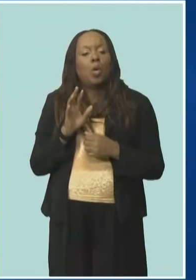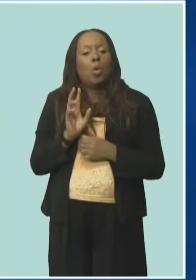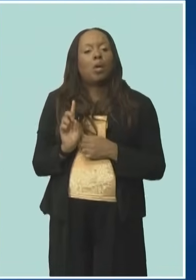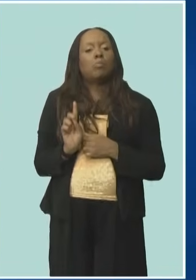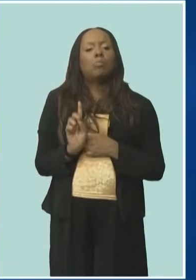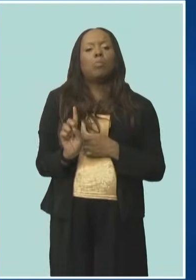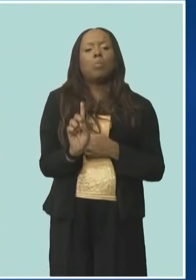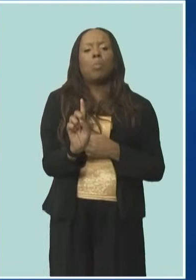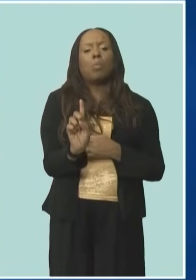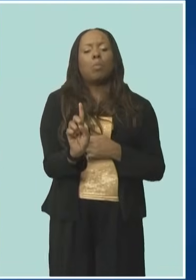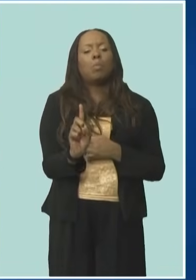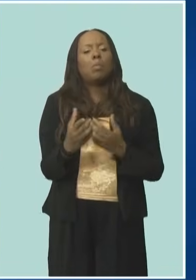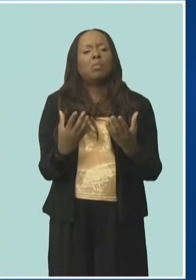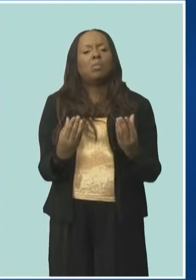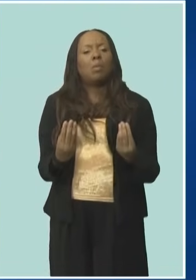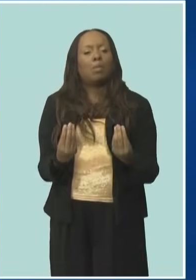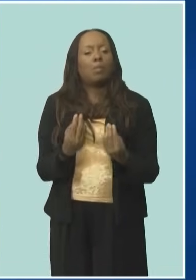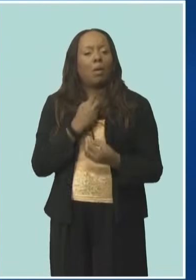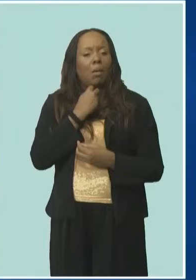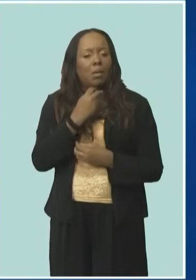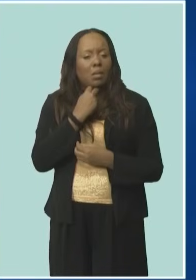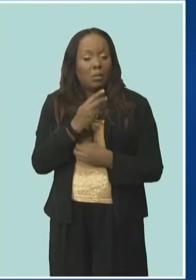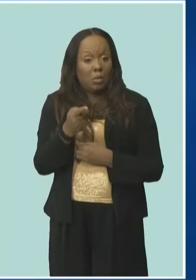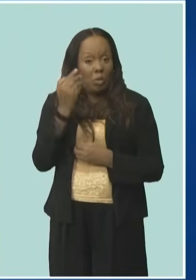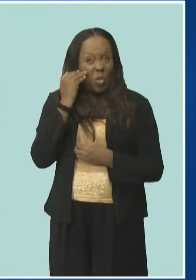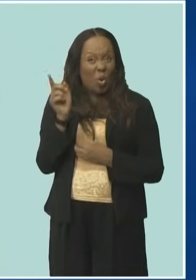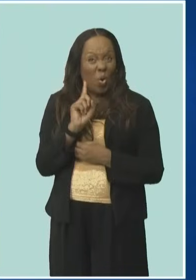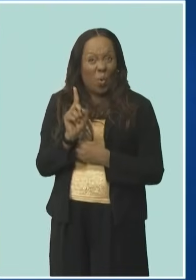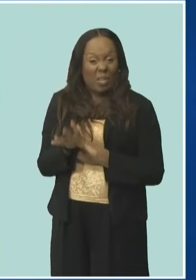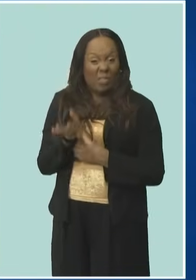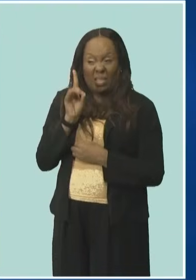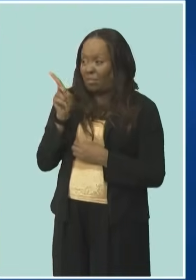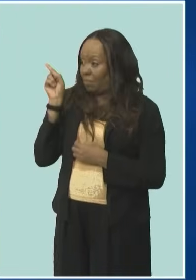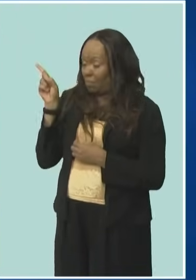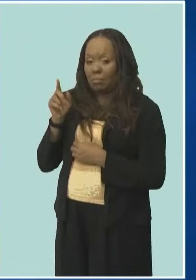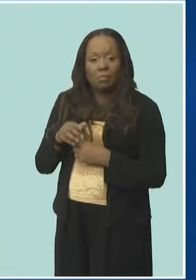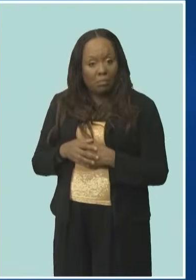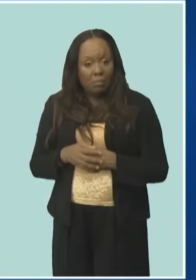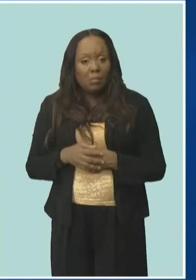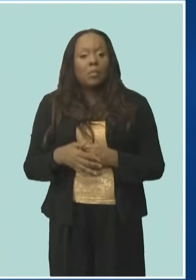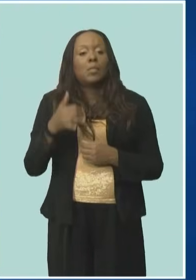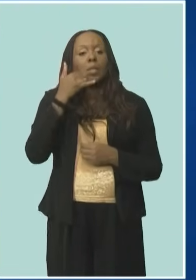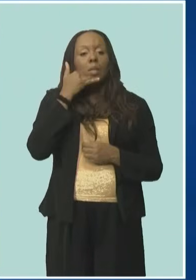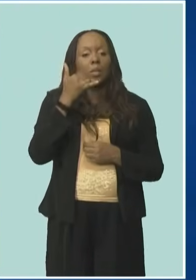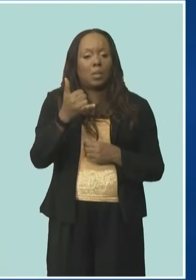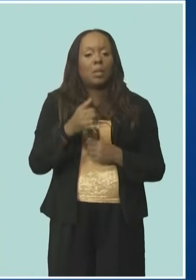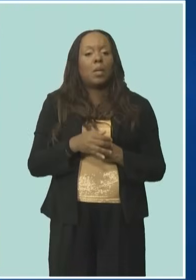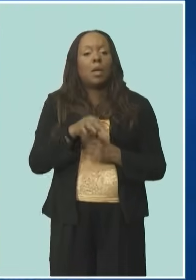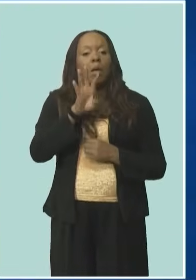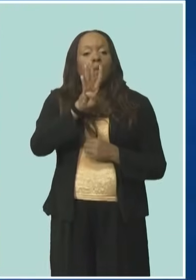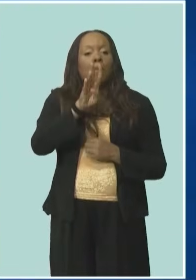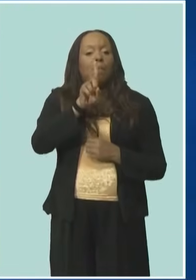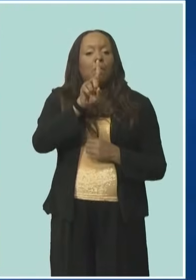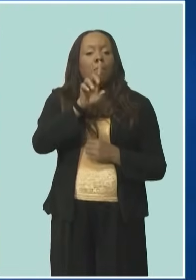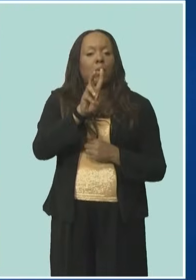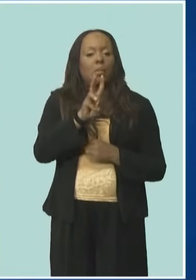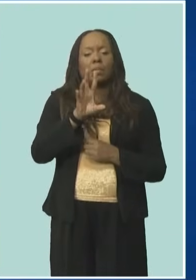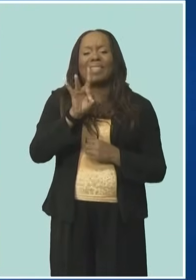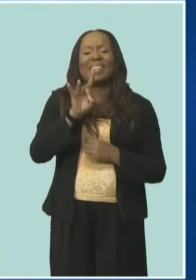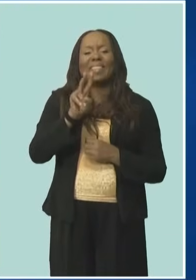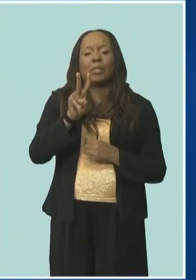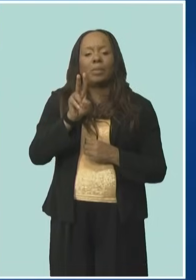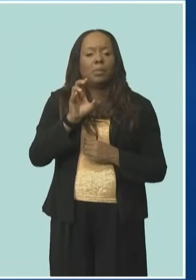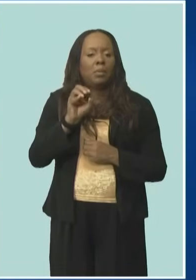soft-spoken with a pleasant manner. Anyone knowing the whereabouts of Ciara Tiana Cadogan is asked to contact the District C Police Station